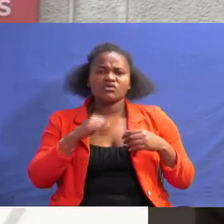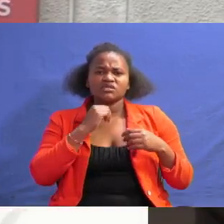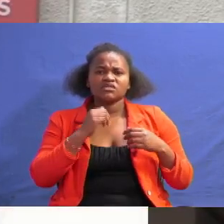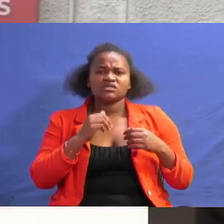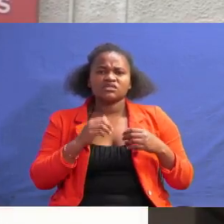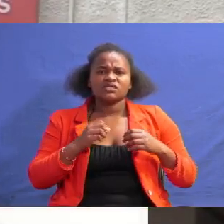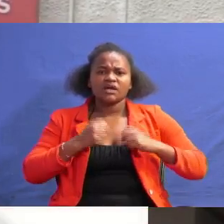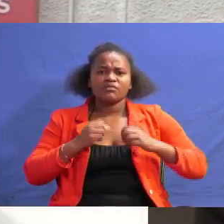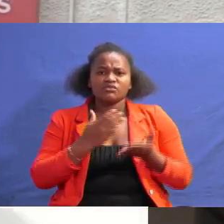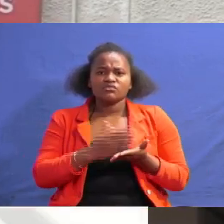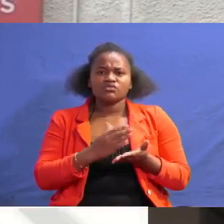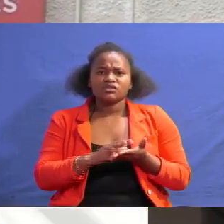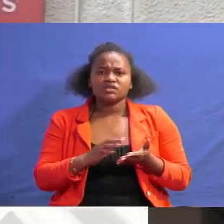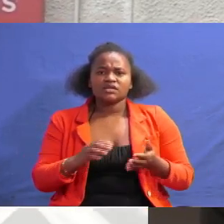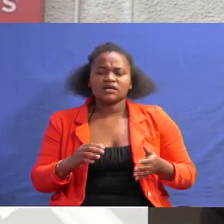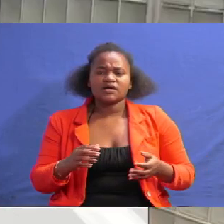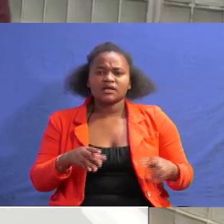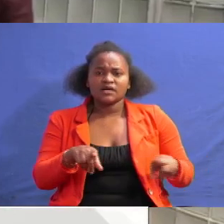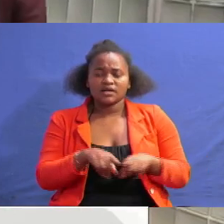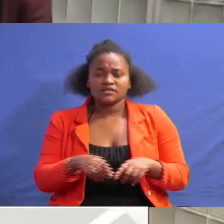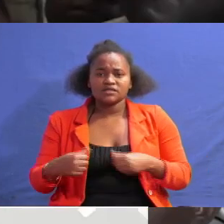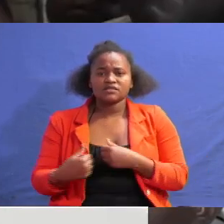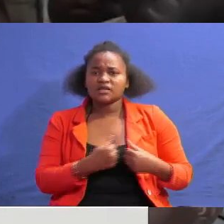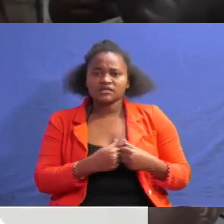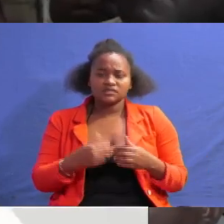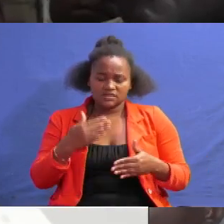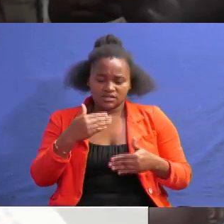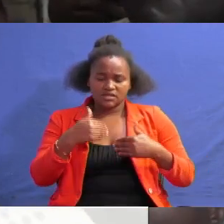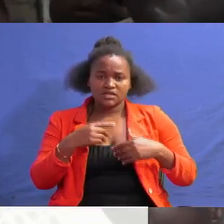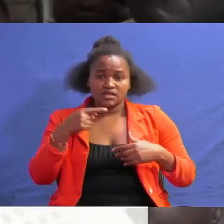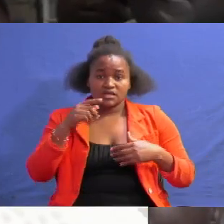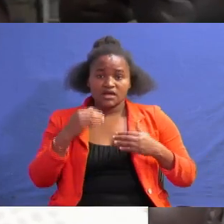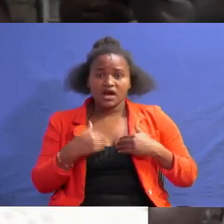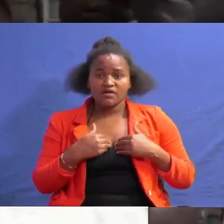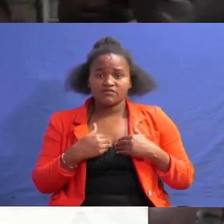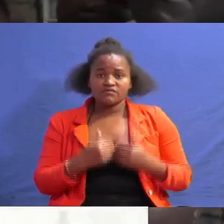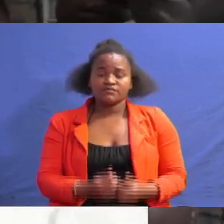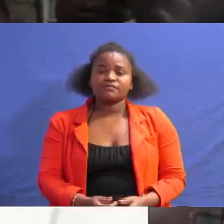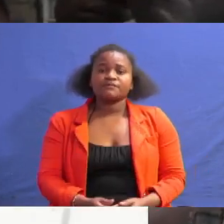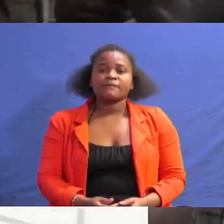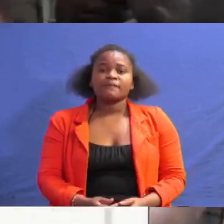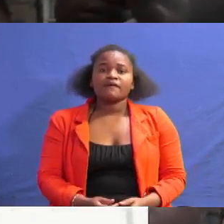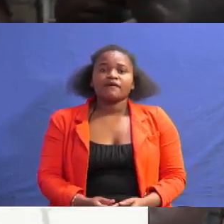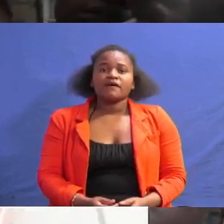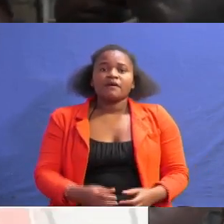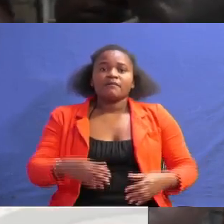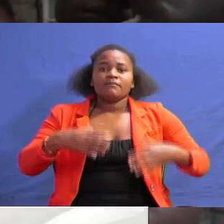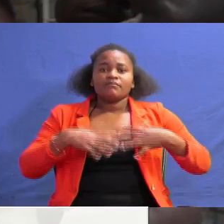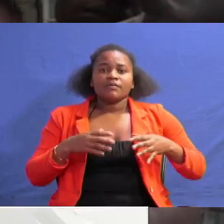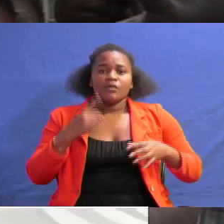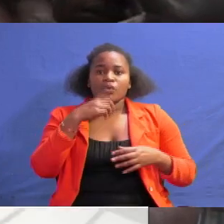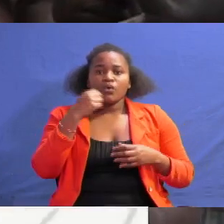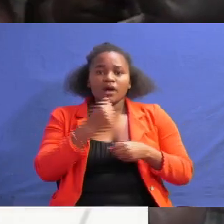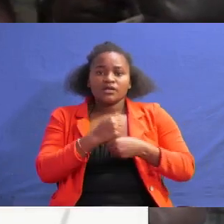committee regarding the challenges they encountered that needed resolution. But I want to persuade the people running this